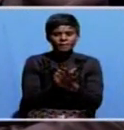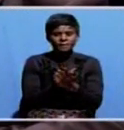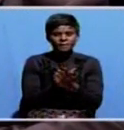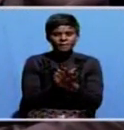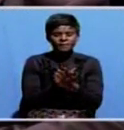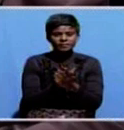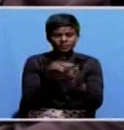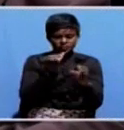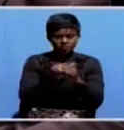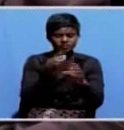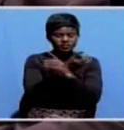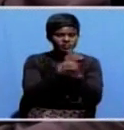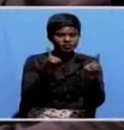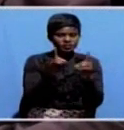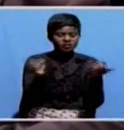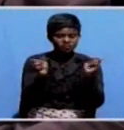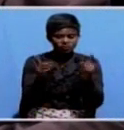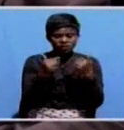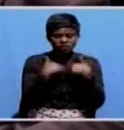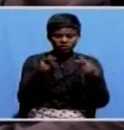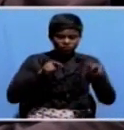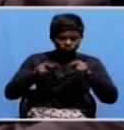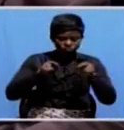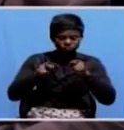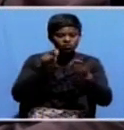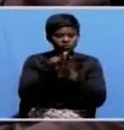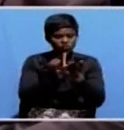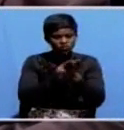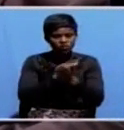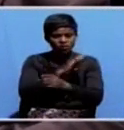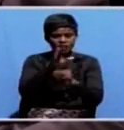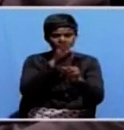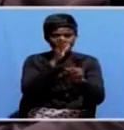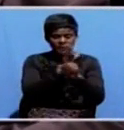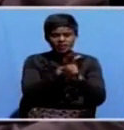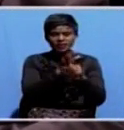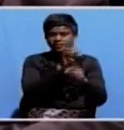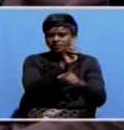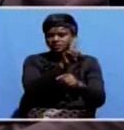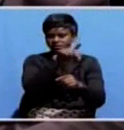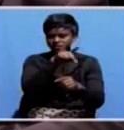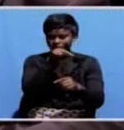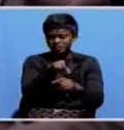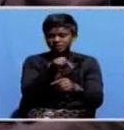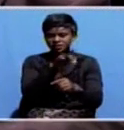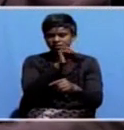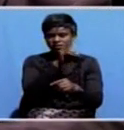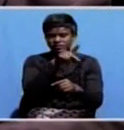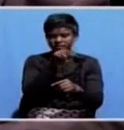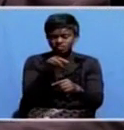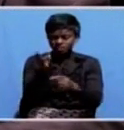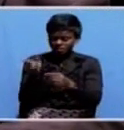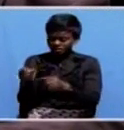And in a democracy where there is rule of law, the director of public prosecutions was supposed to take